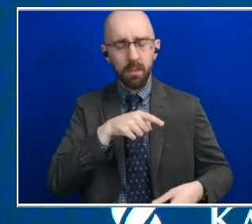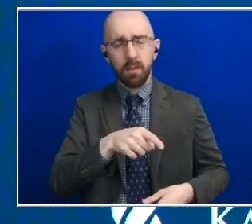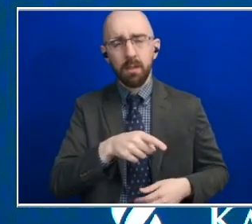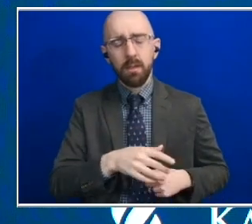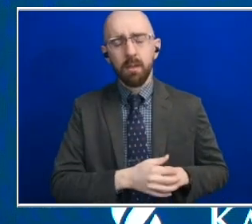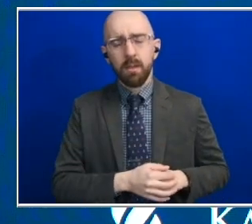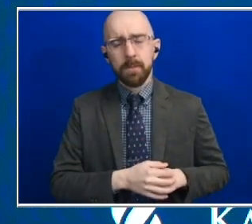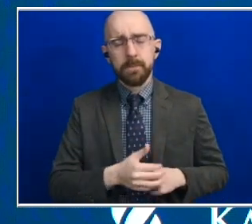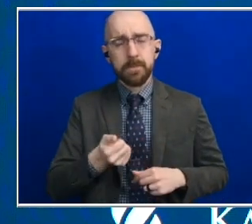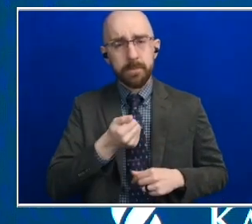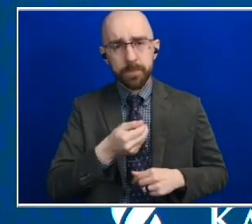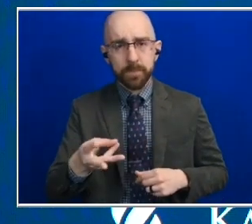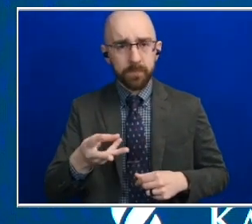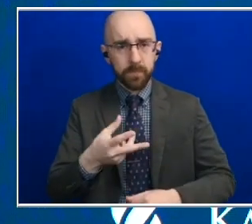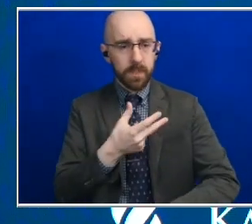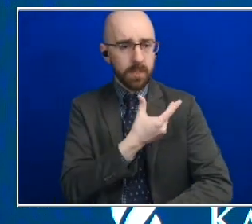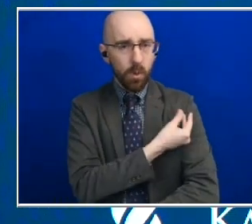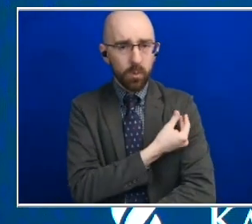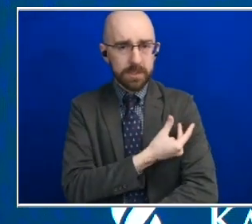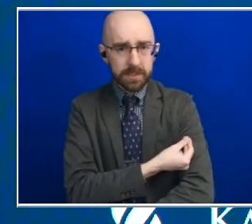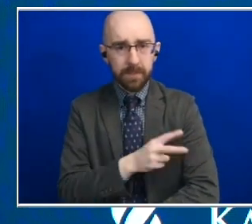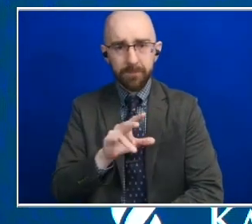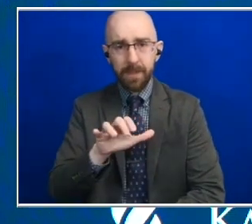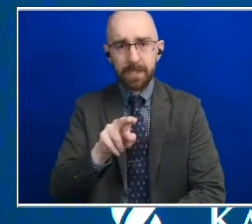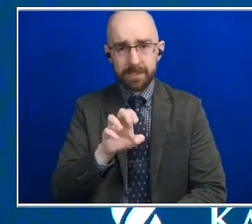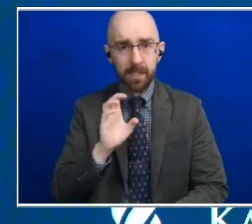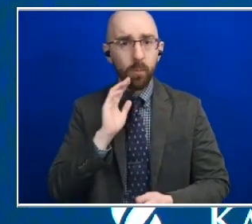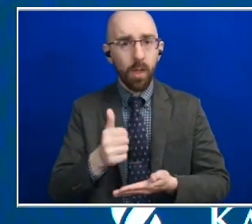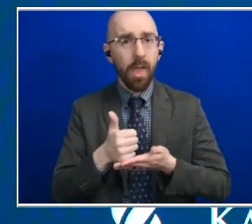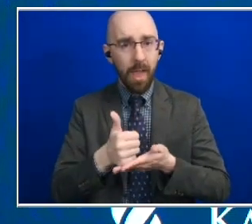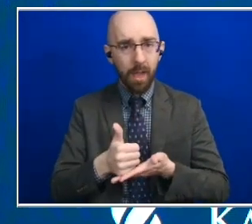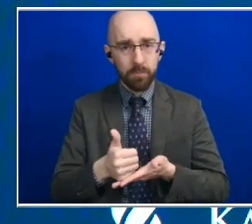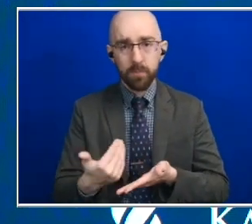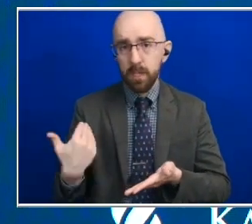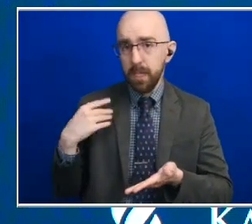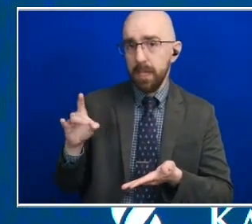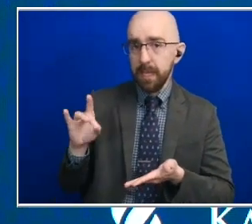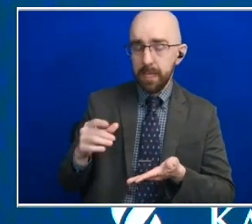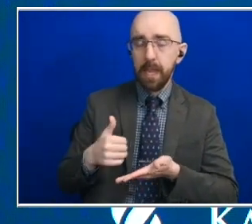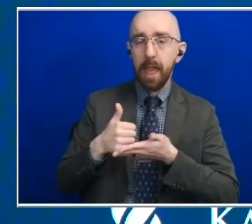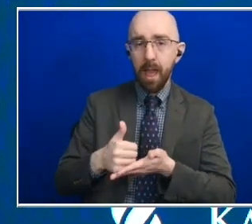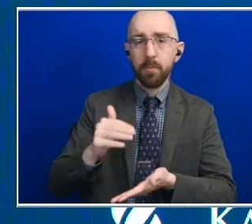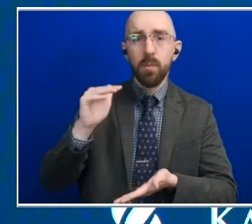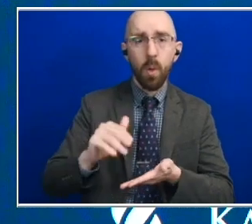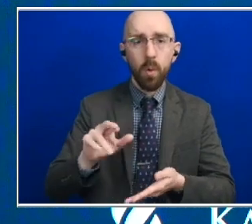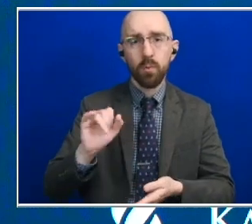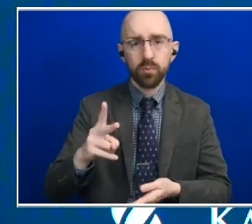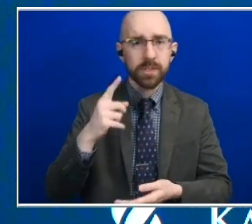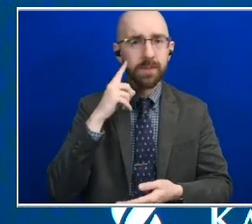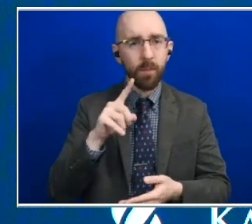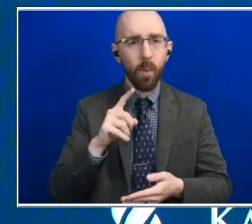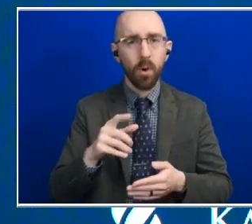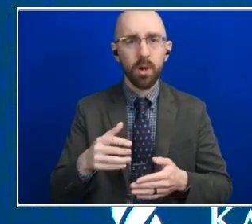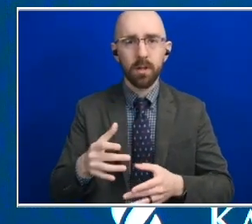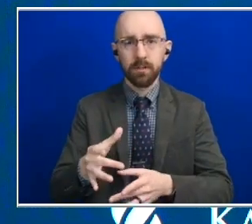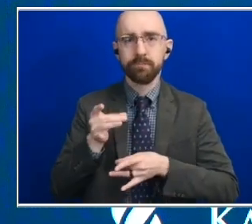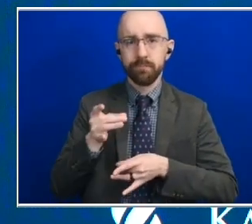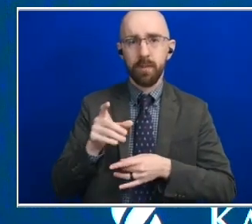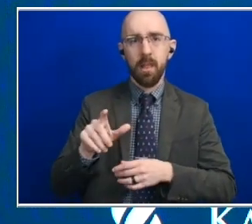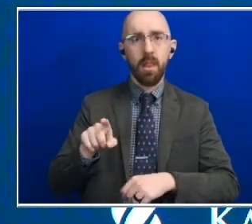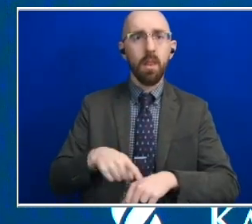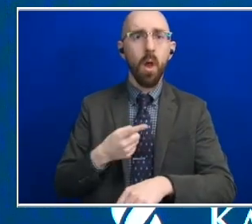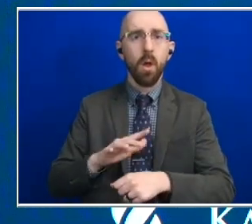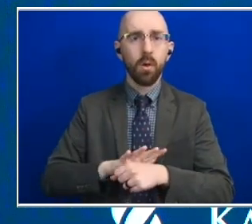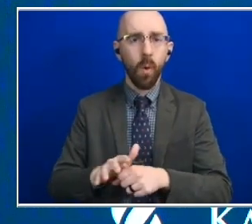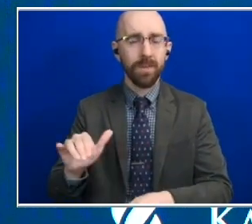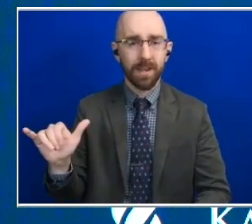of vaccine really does help, or did help, lower somebody's risk for getting long COVID as well. So there are just